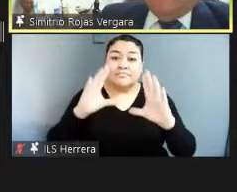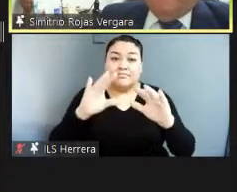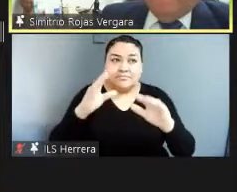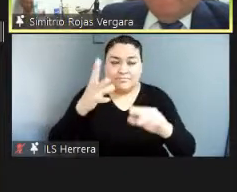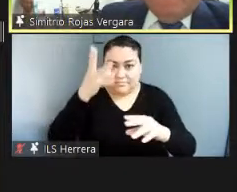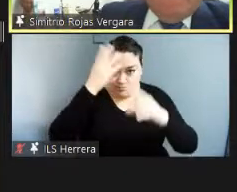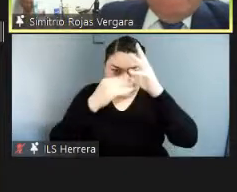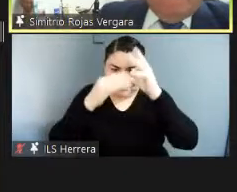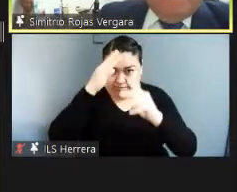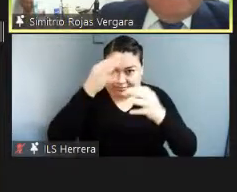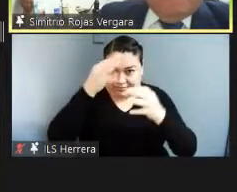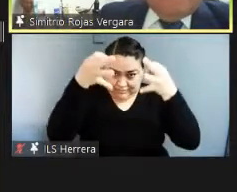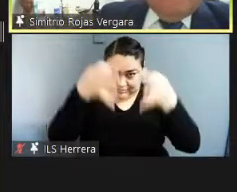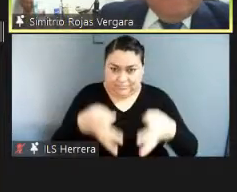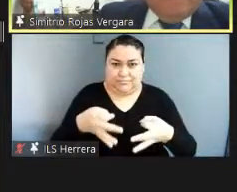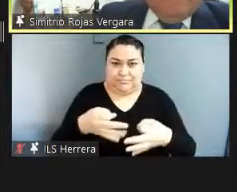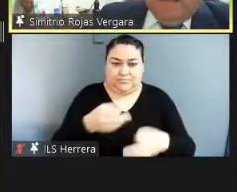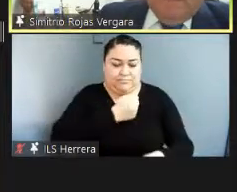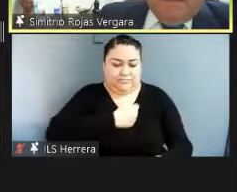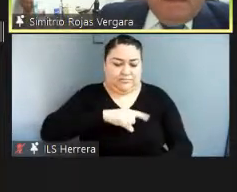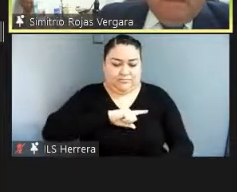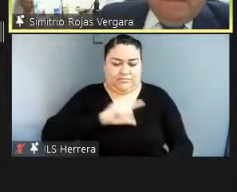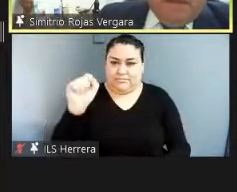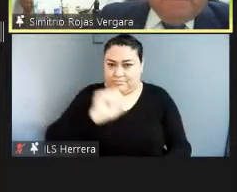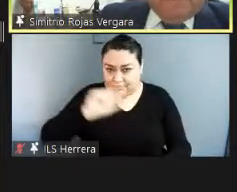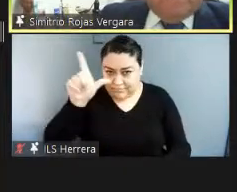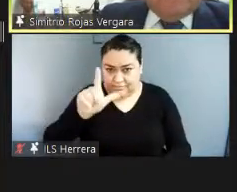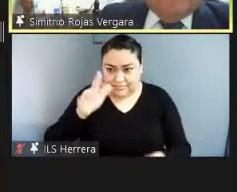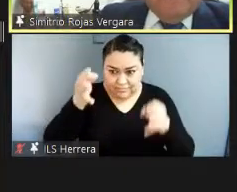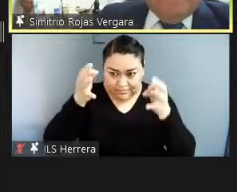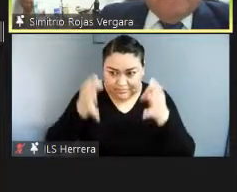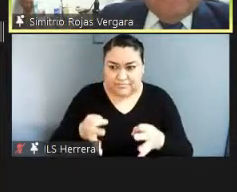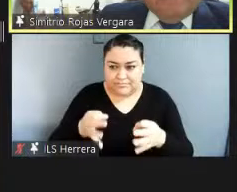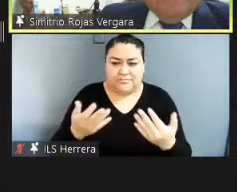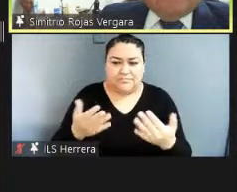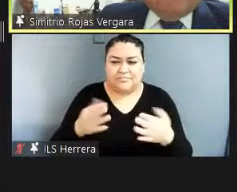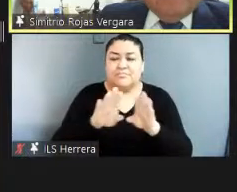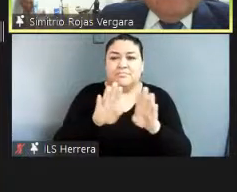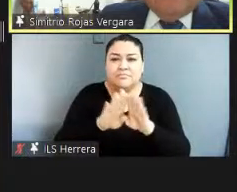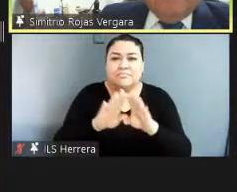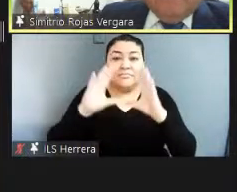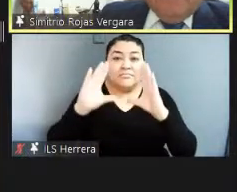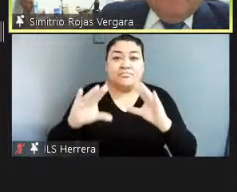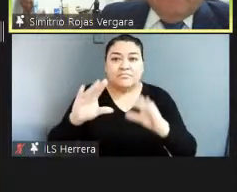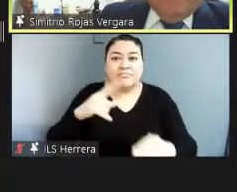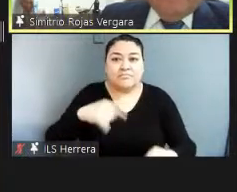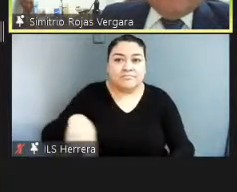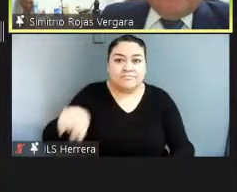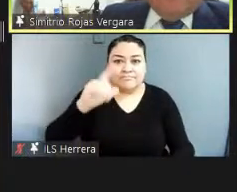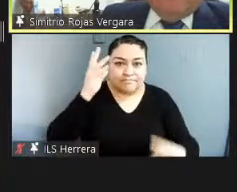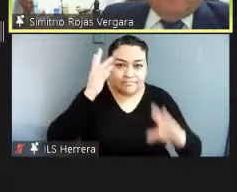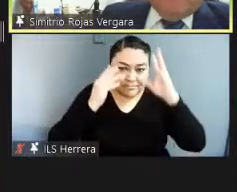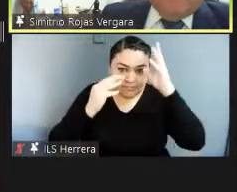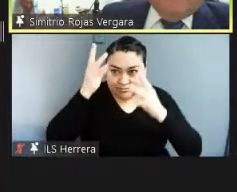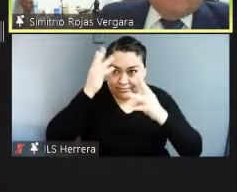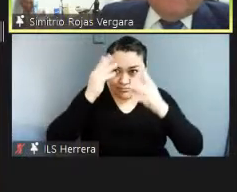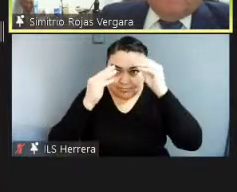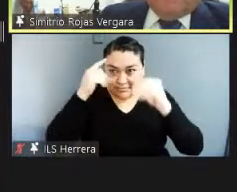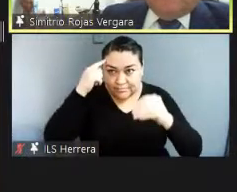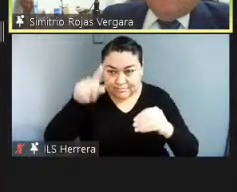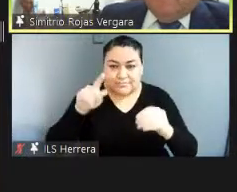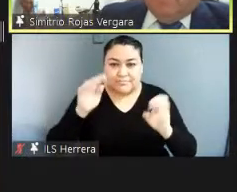we need to teach them how to be healthcare professionals. And from the discipline standpoint, they need to